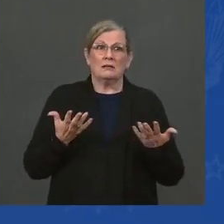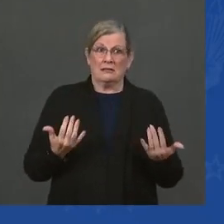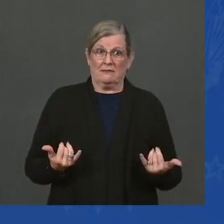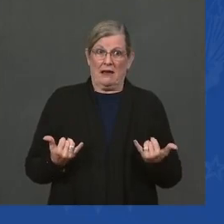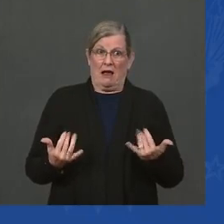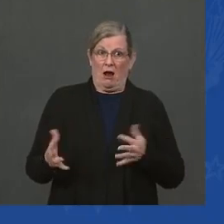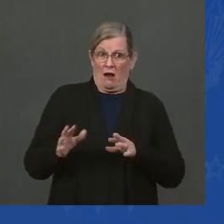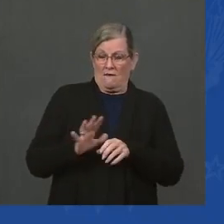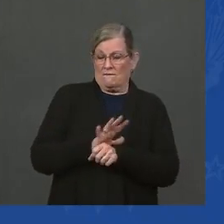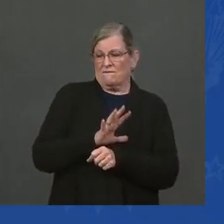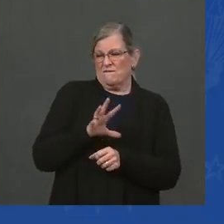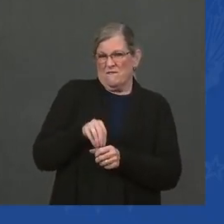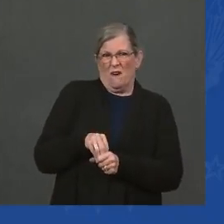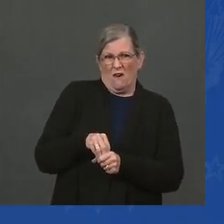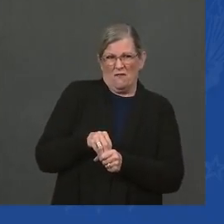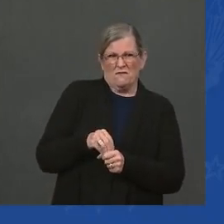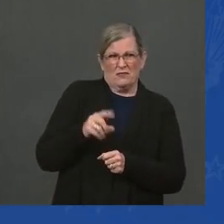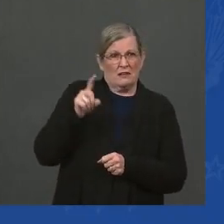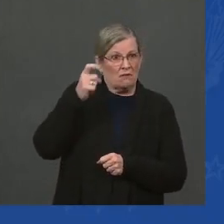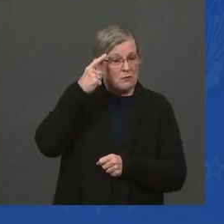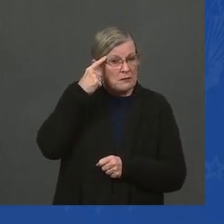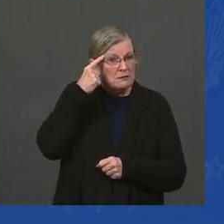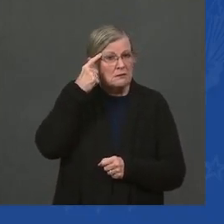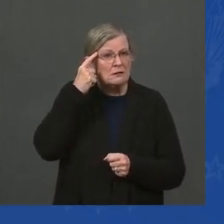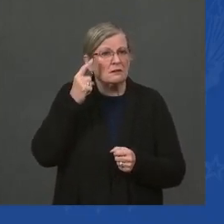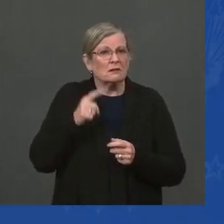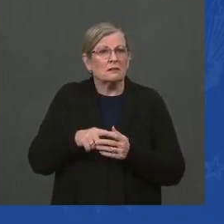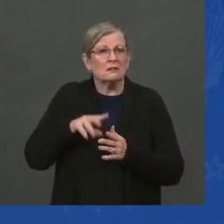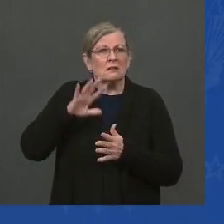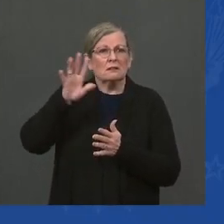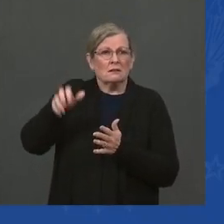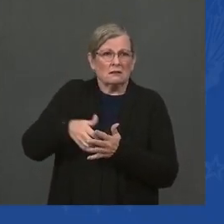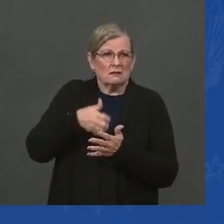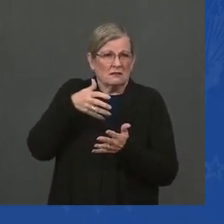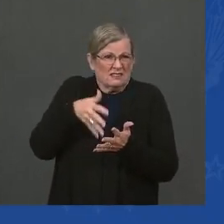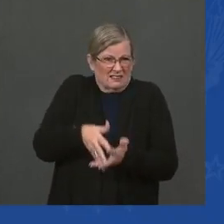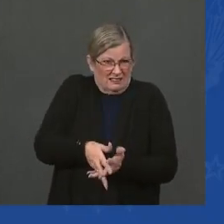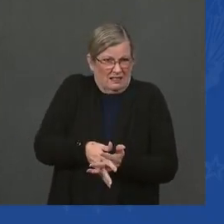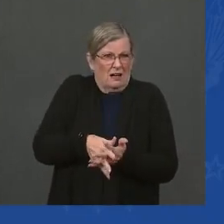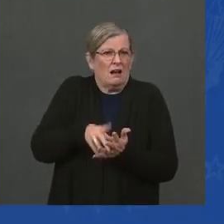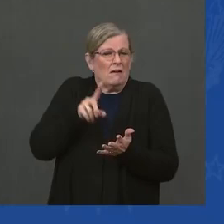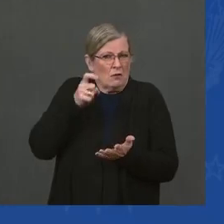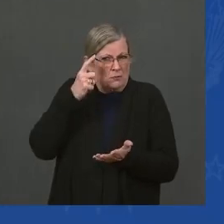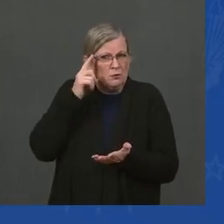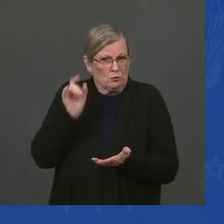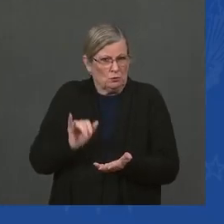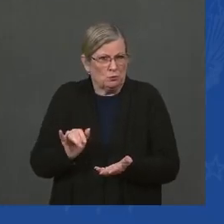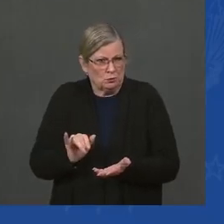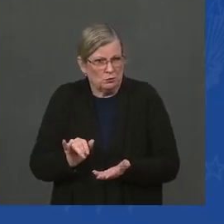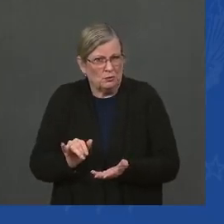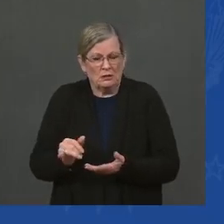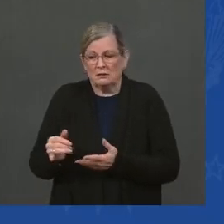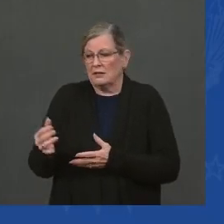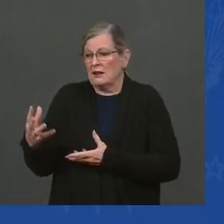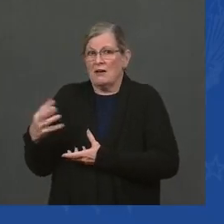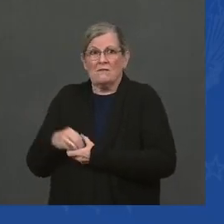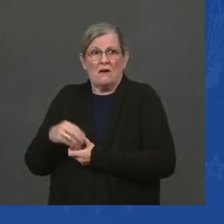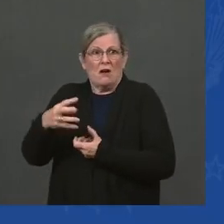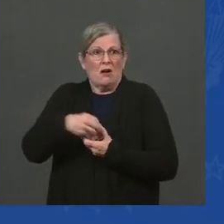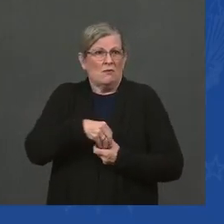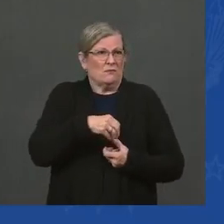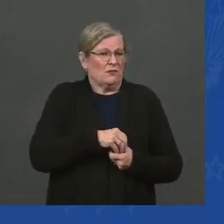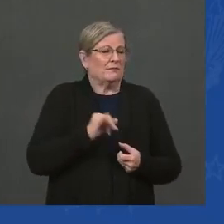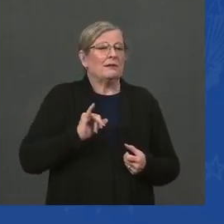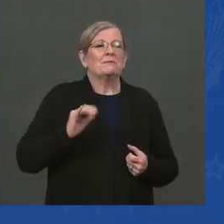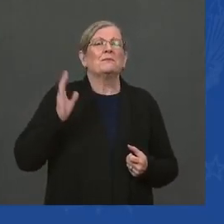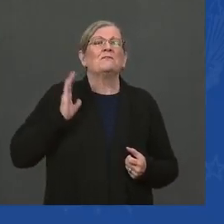United States. That's why, despite the previous administrations pulling us out of the Paris Agreement and refusing even to acknowledge there was a